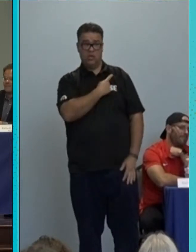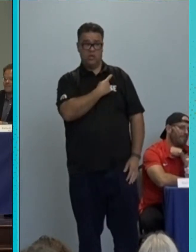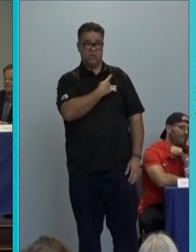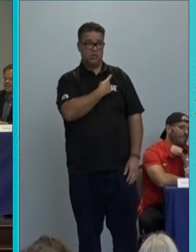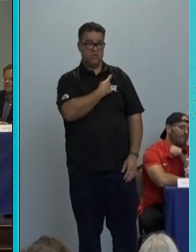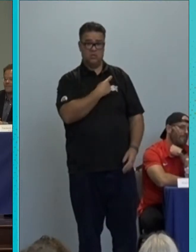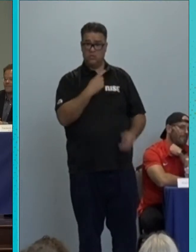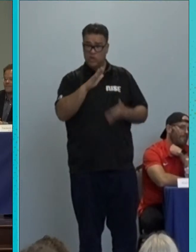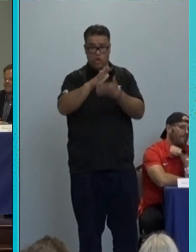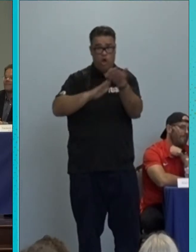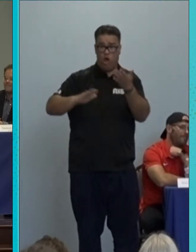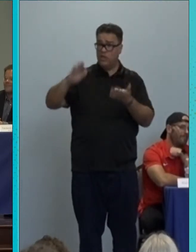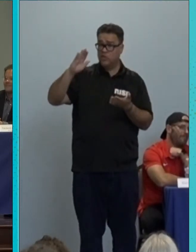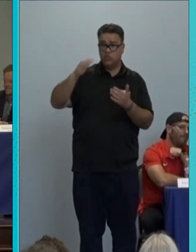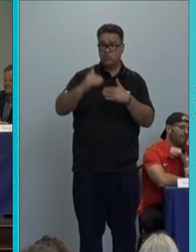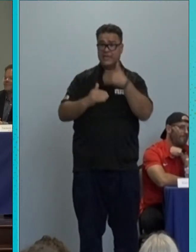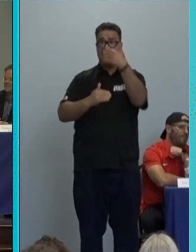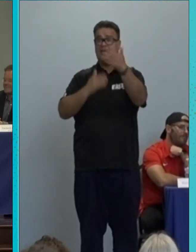in college?